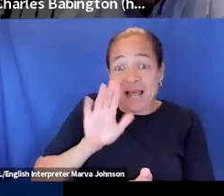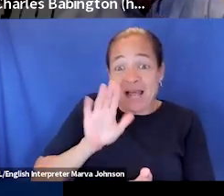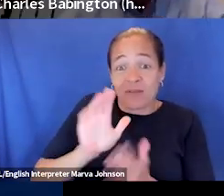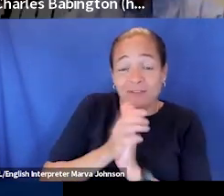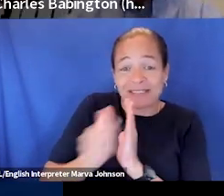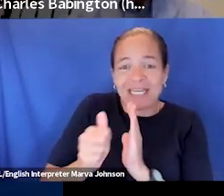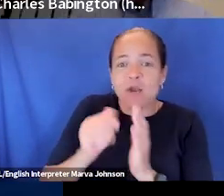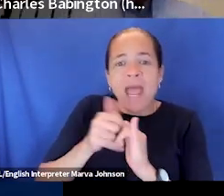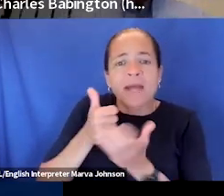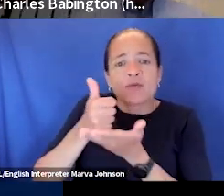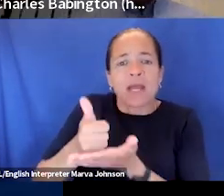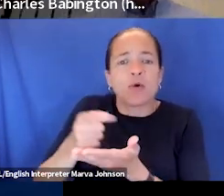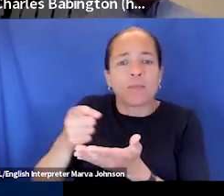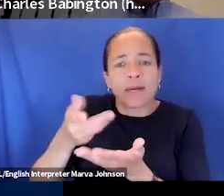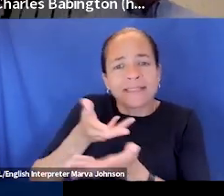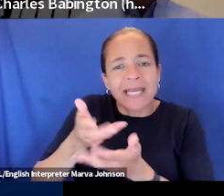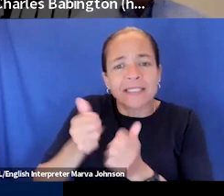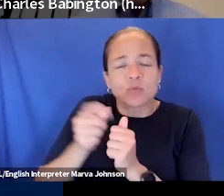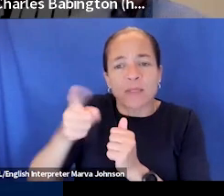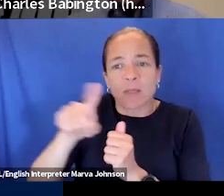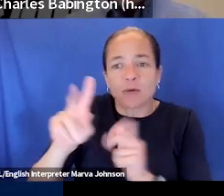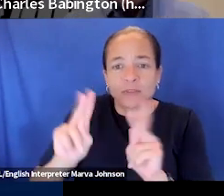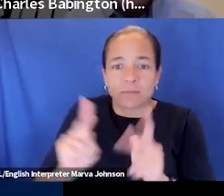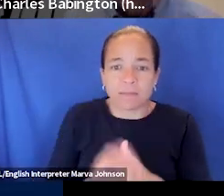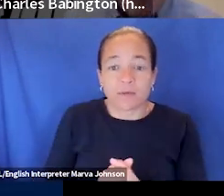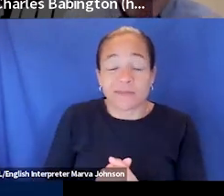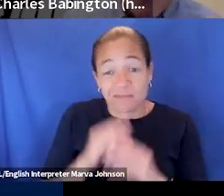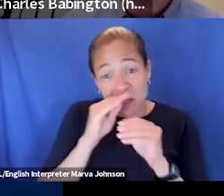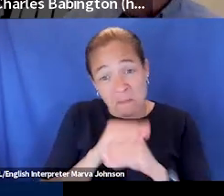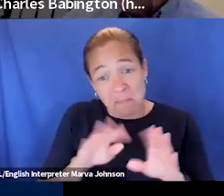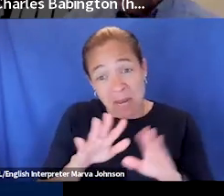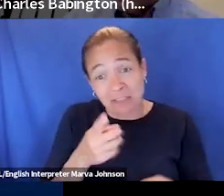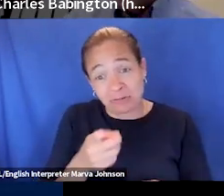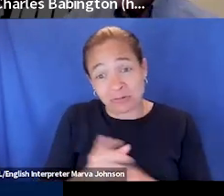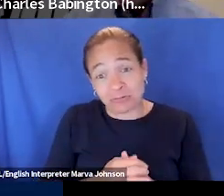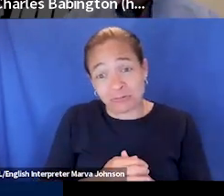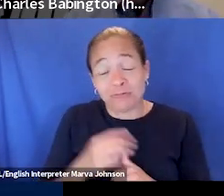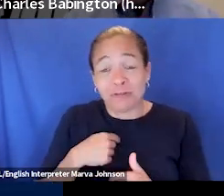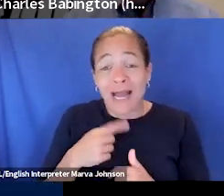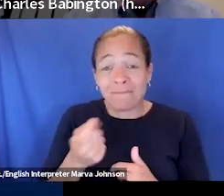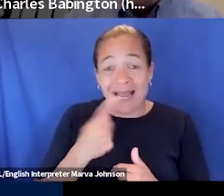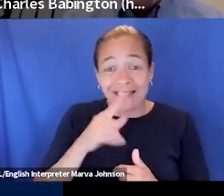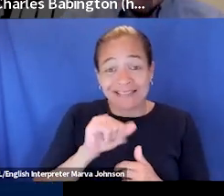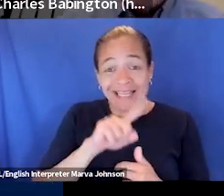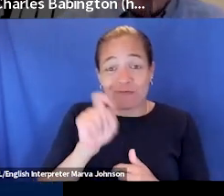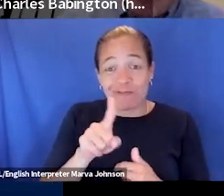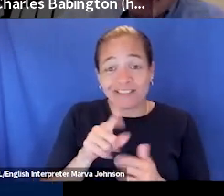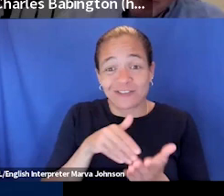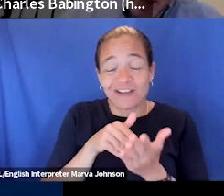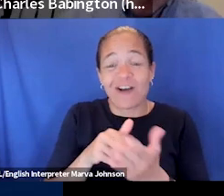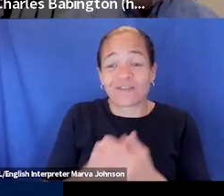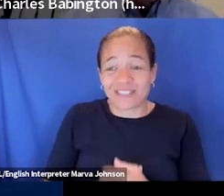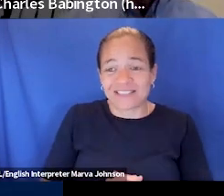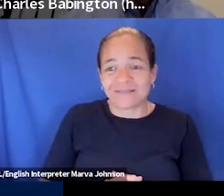Yeah. How do you Allison, engage with those folks? bless you. My heart goes out to you. I hear this question a lot. As much